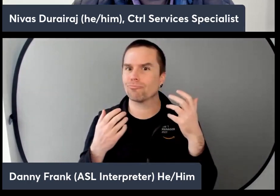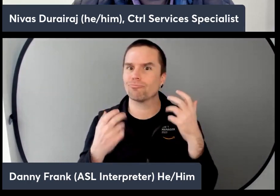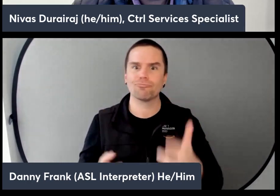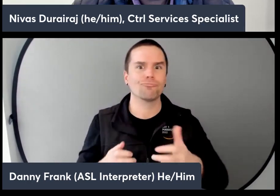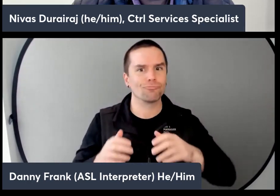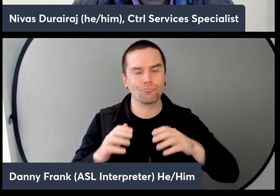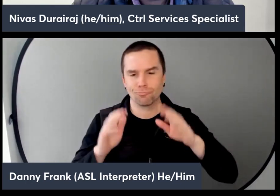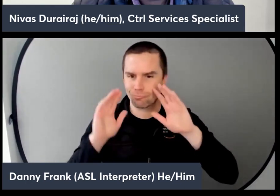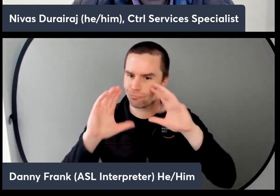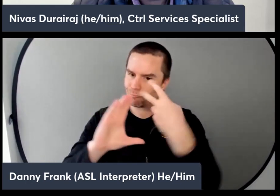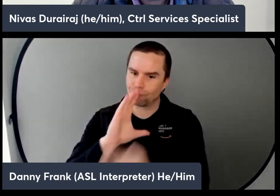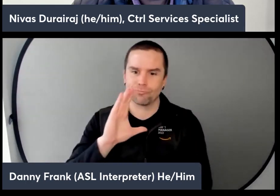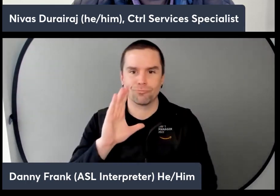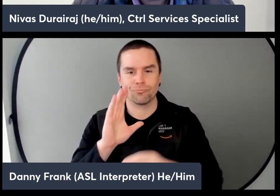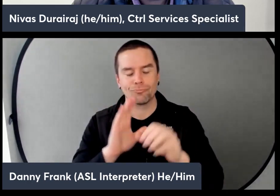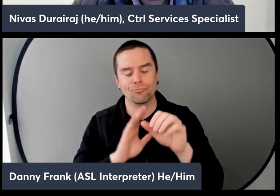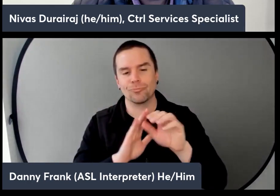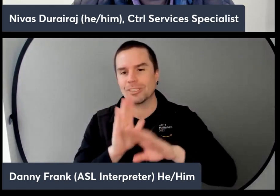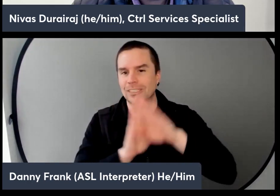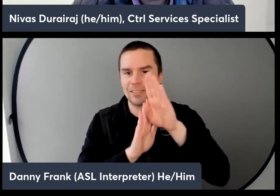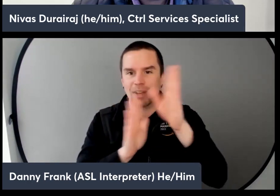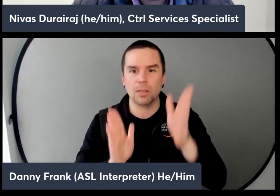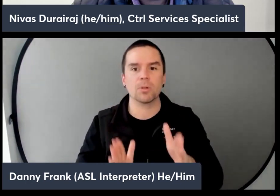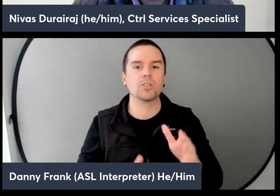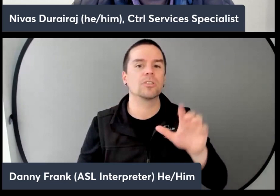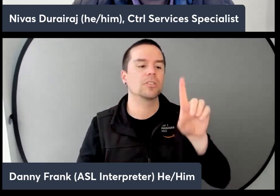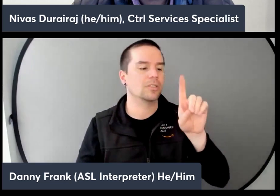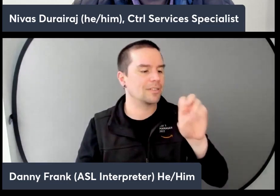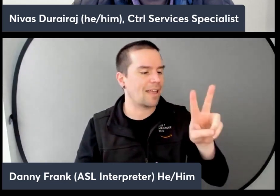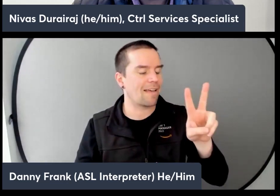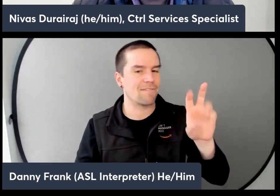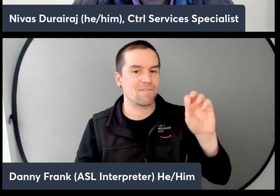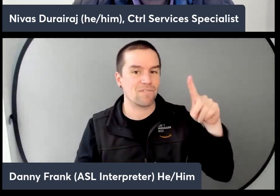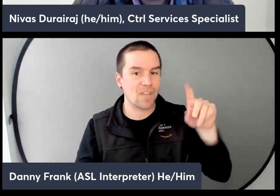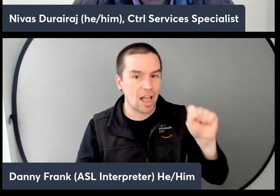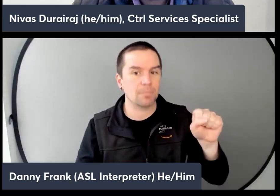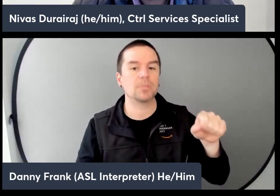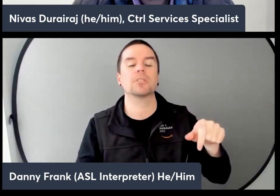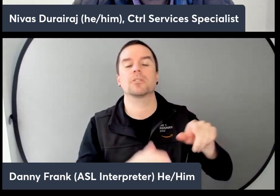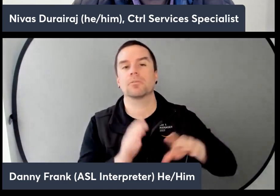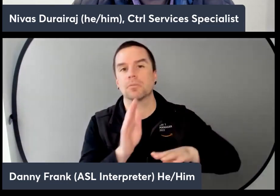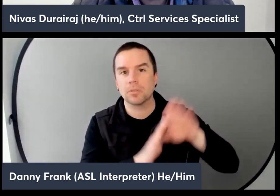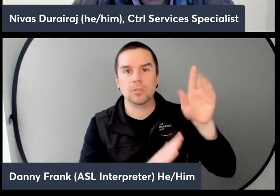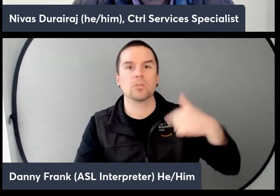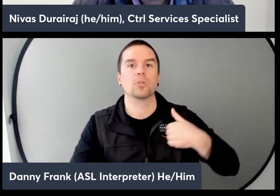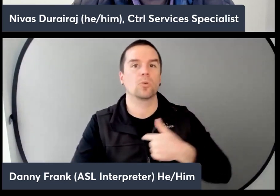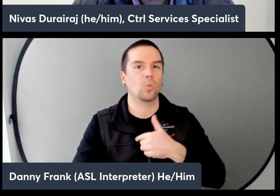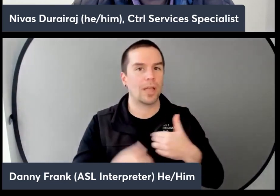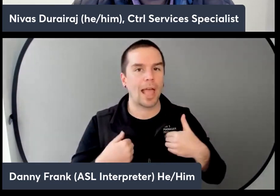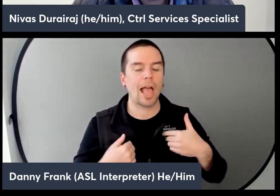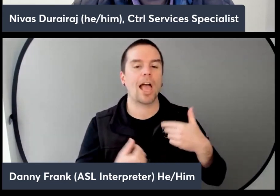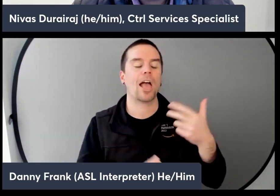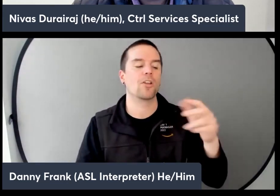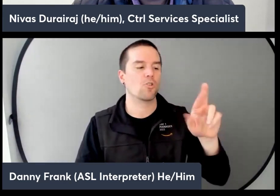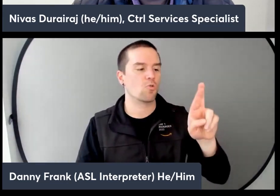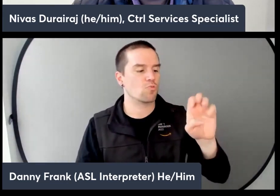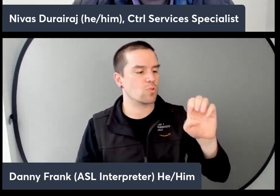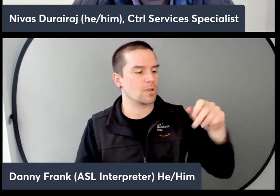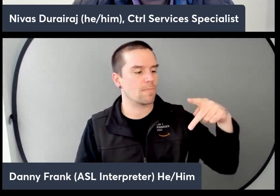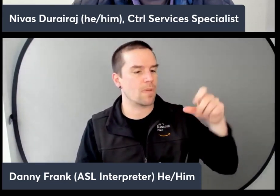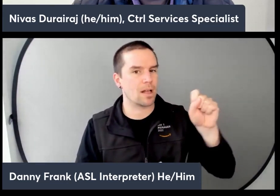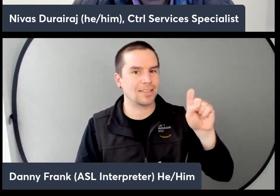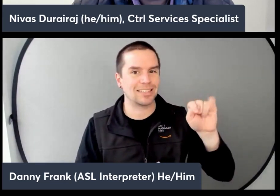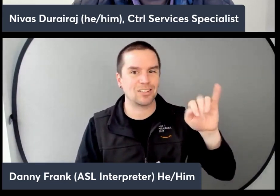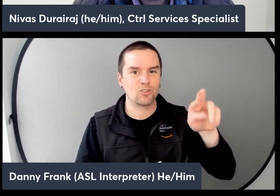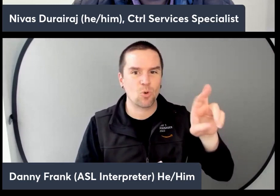we started using repositories so everyone can kind of contribute and we can have branches and we can track changes and everything. But feature